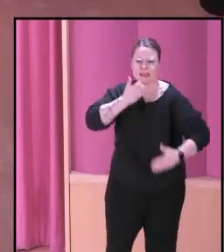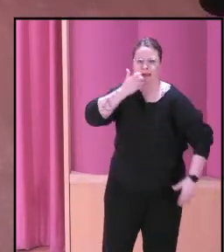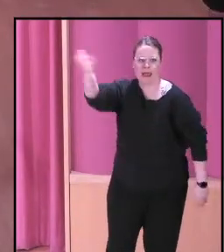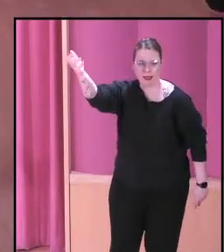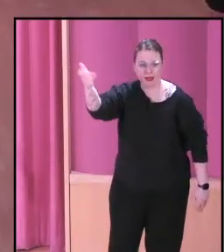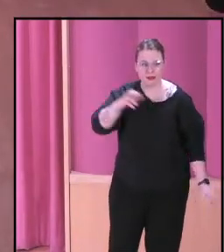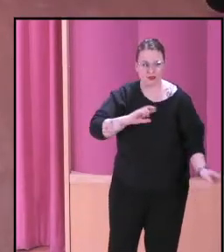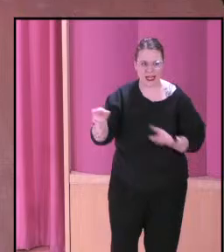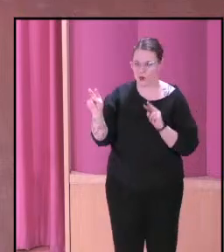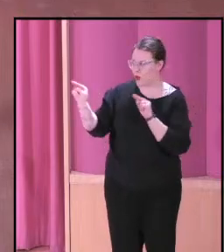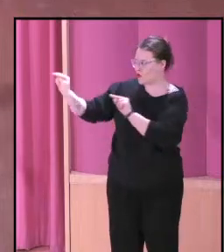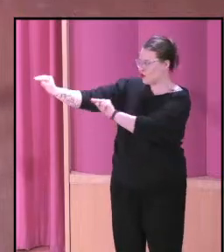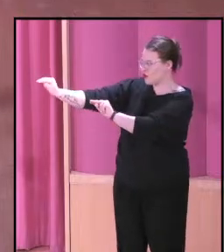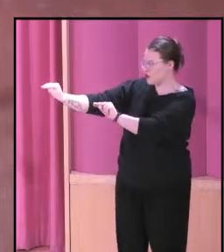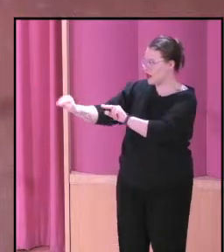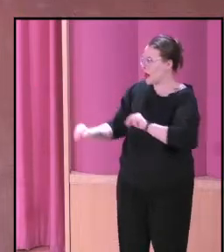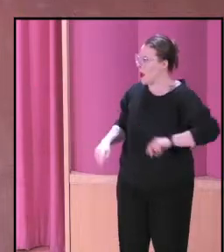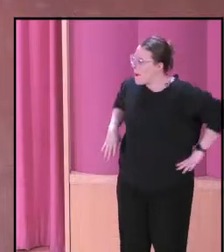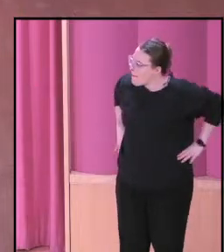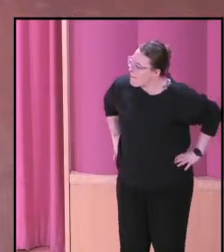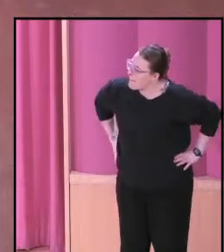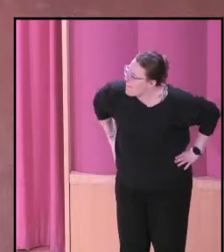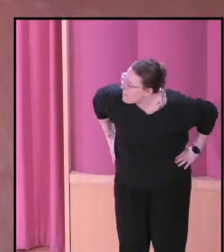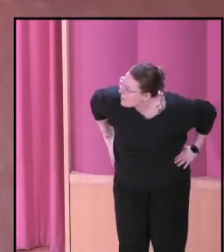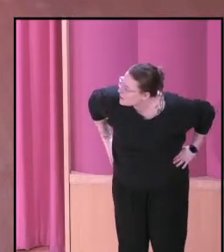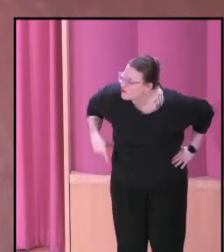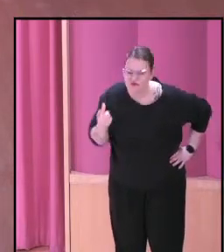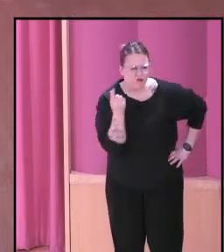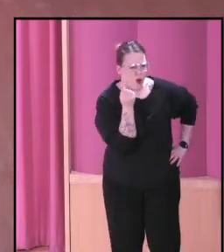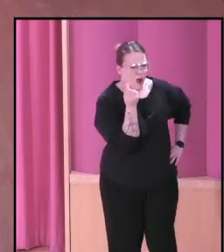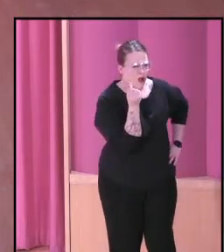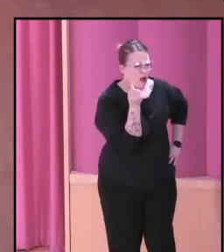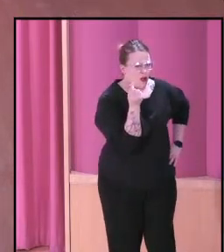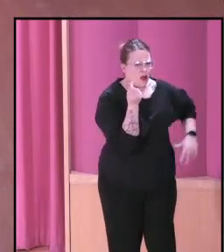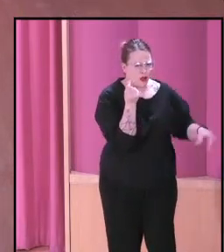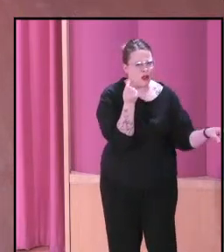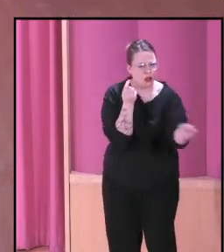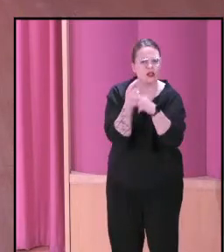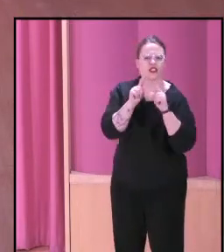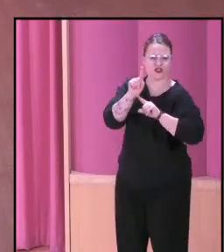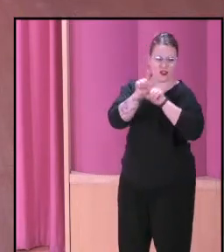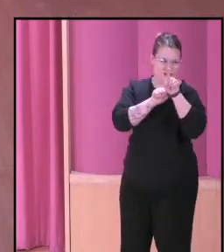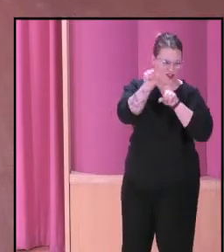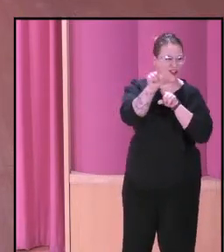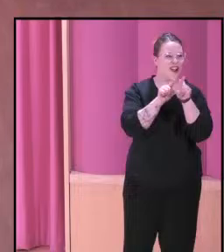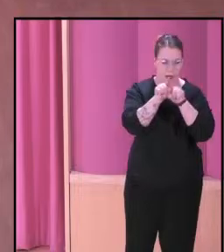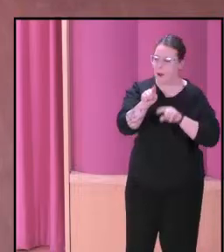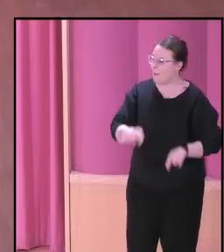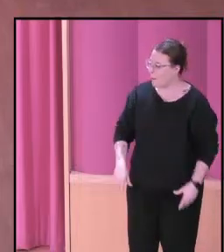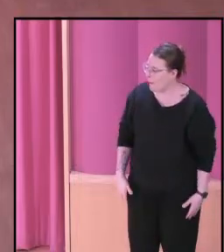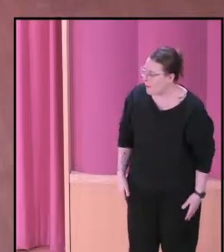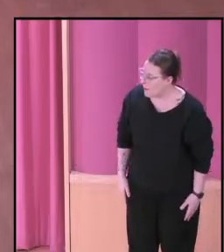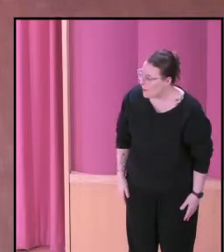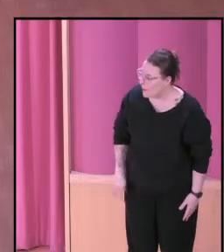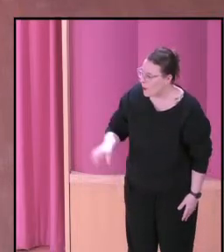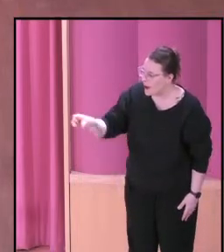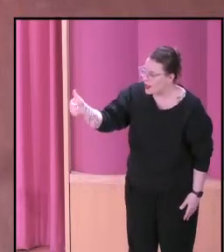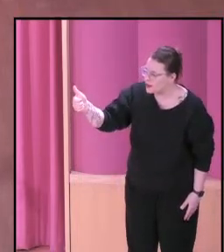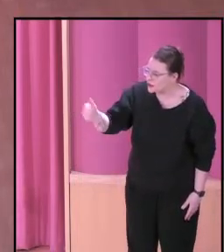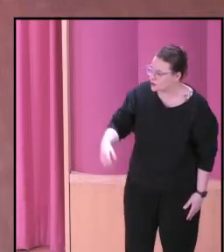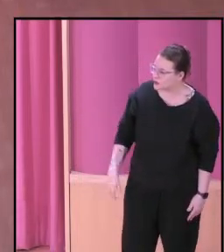off easy, so we can all be together. What's that? Star, exactly. Here's another one for